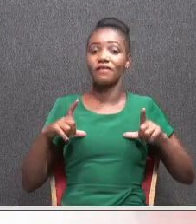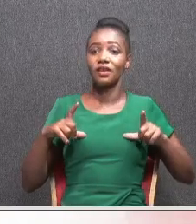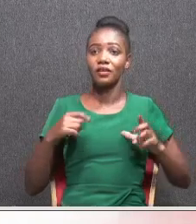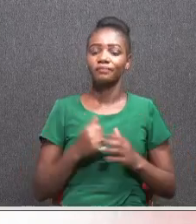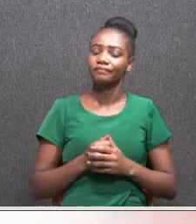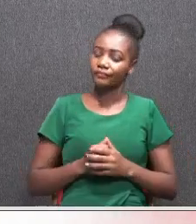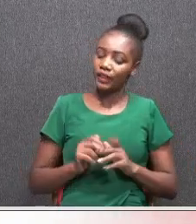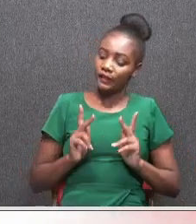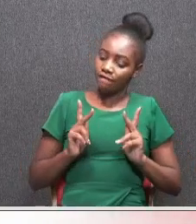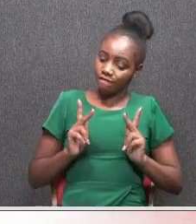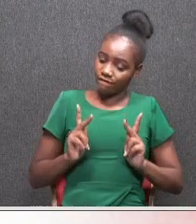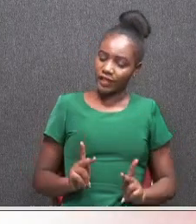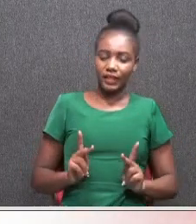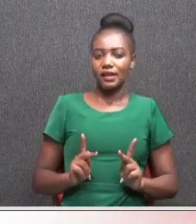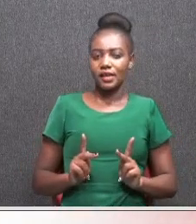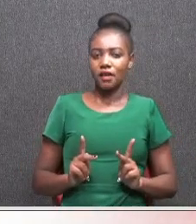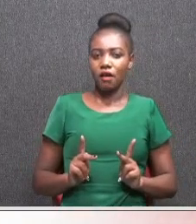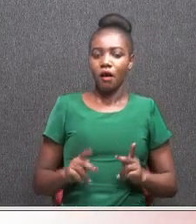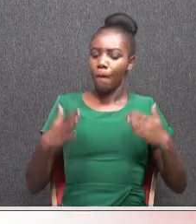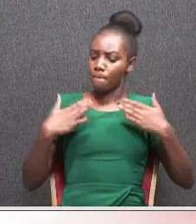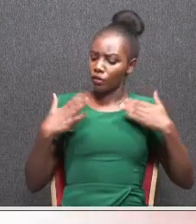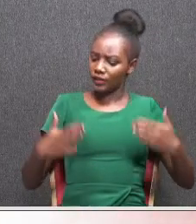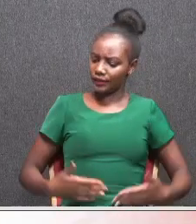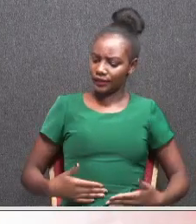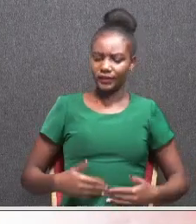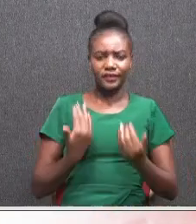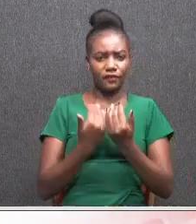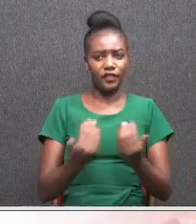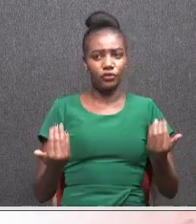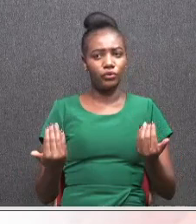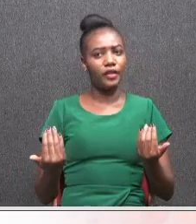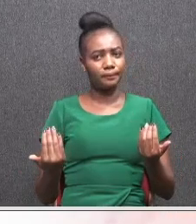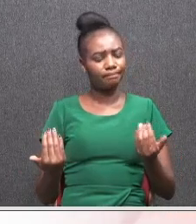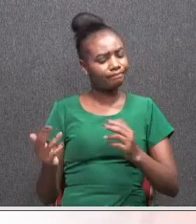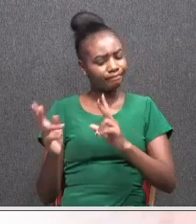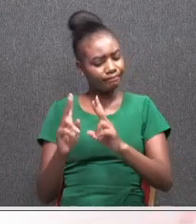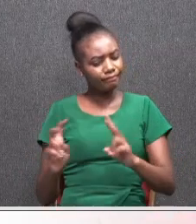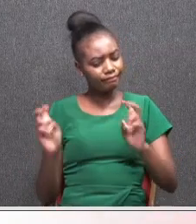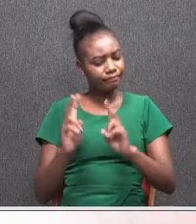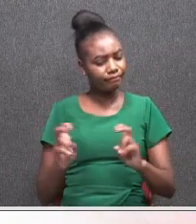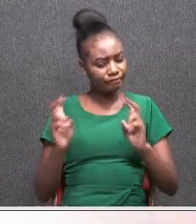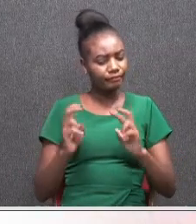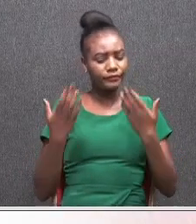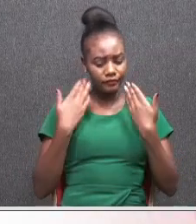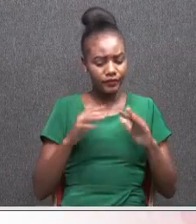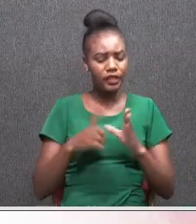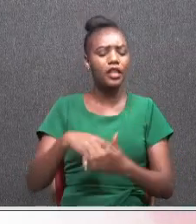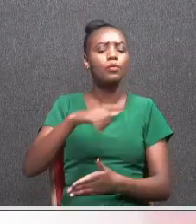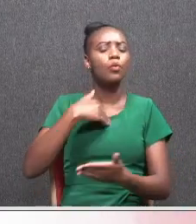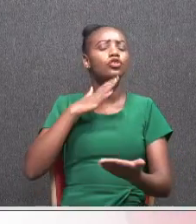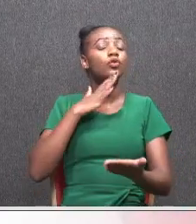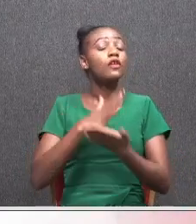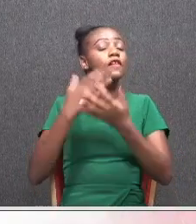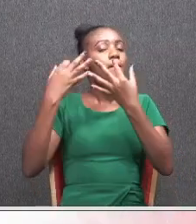no wounds on the said bodies, but we have taken these samples for purposes of confirming whether the